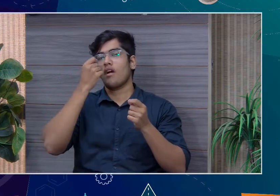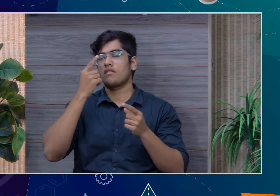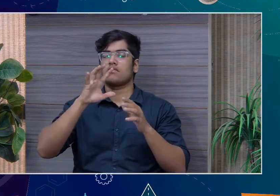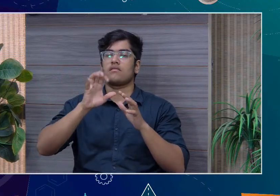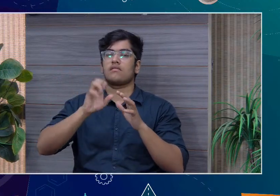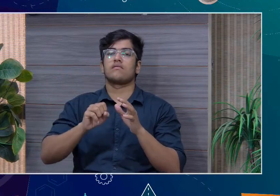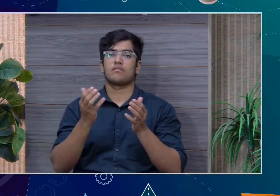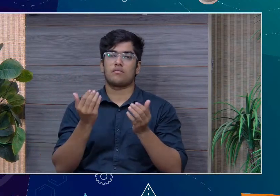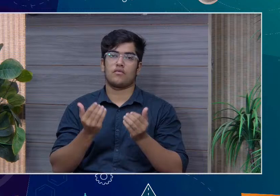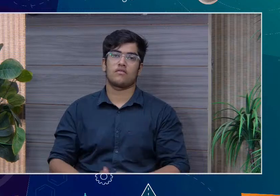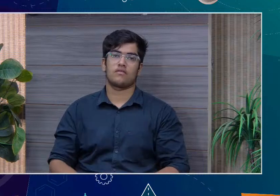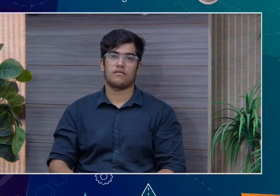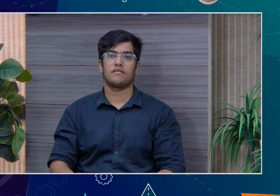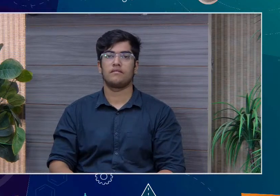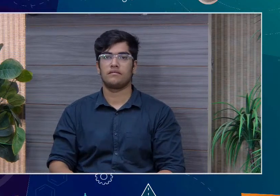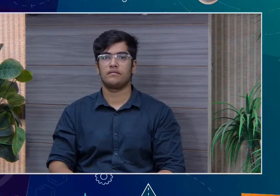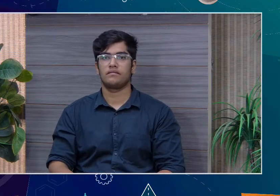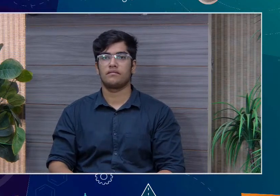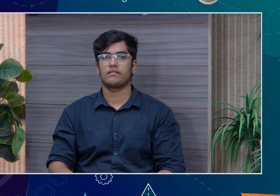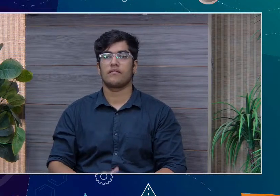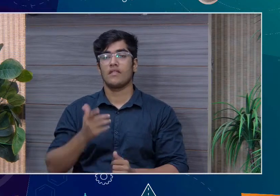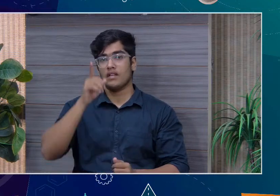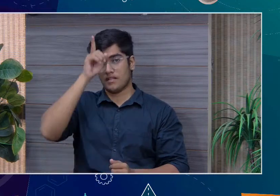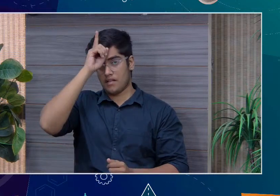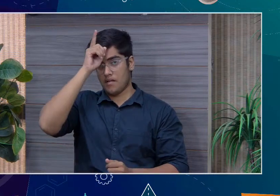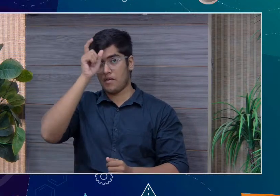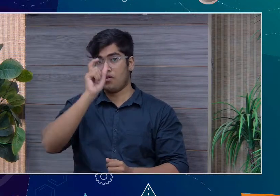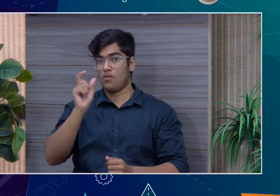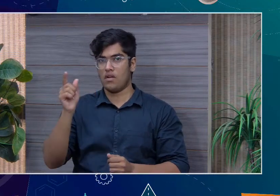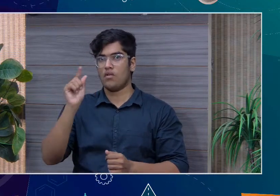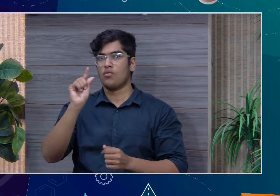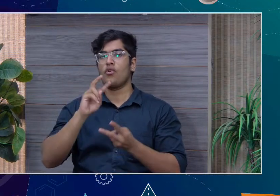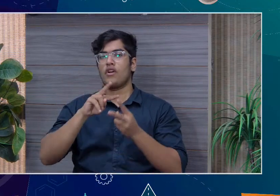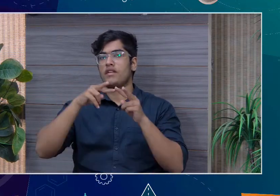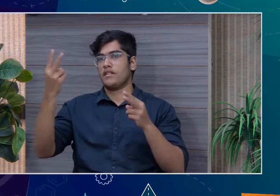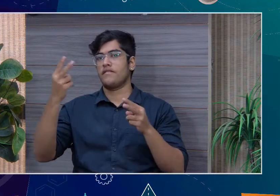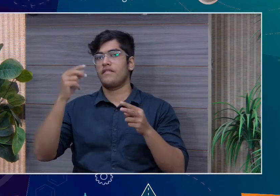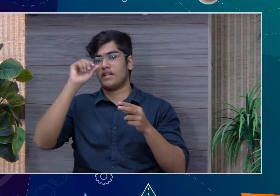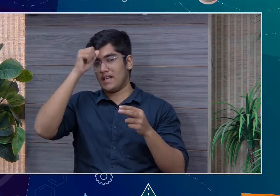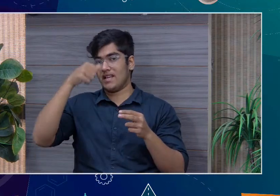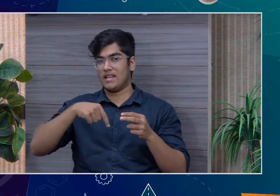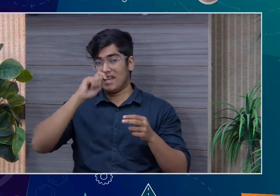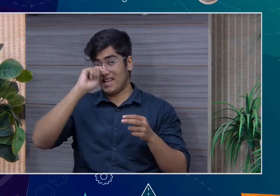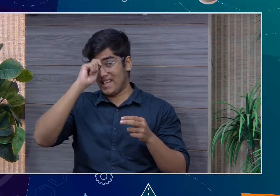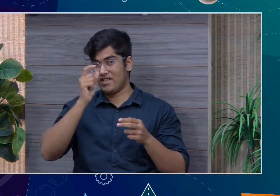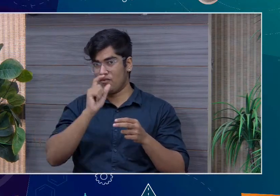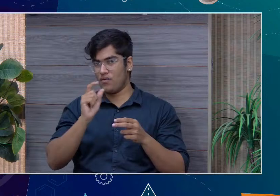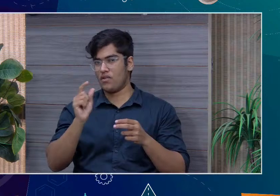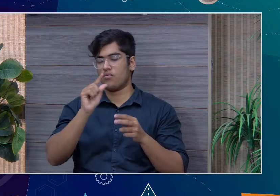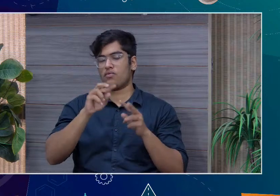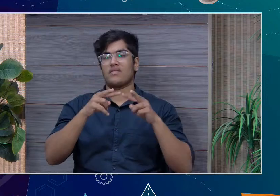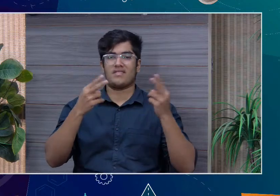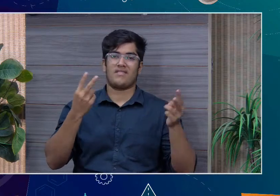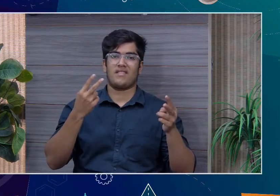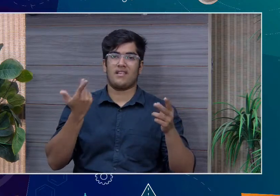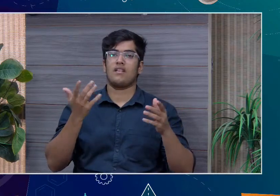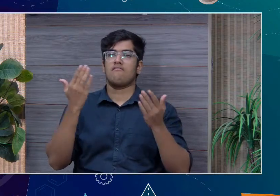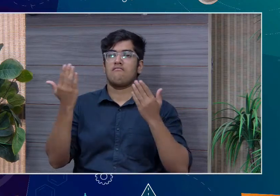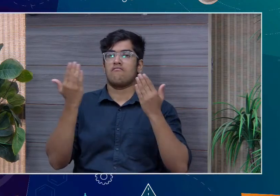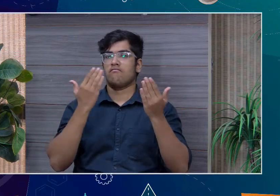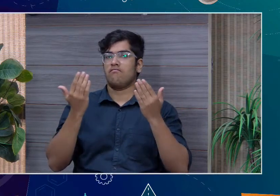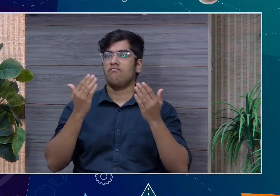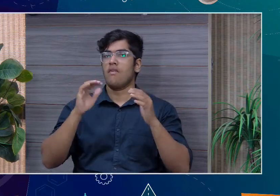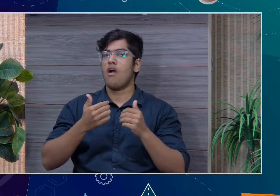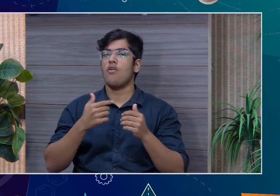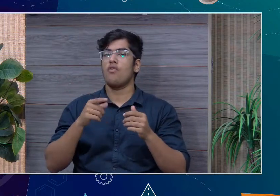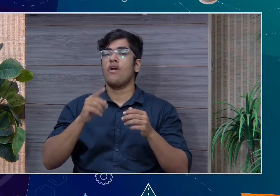pronunciation, because the pronunciation of German words will be different from the pronunciation of English words. Right. So what that will do is that will bridge